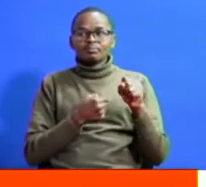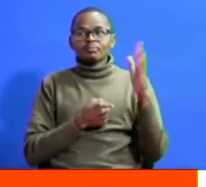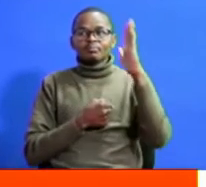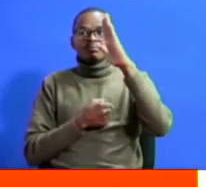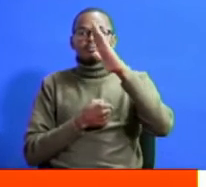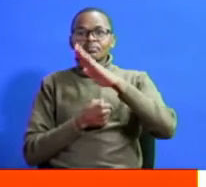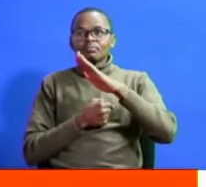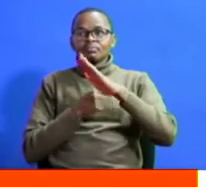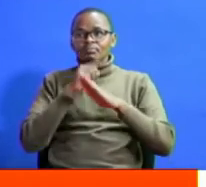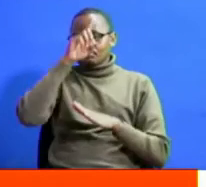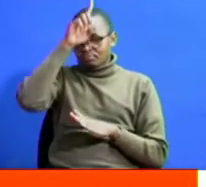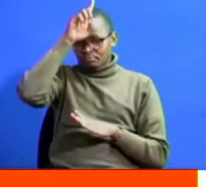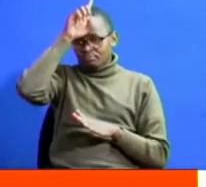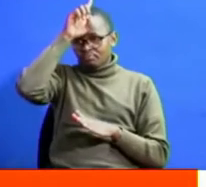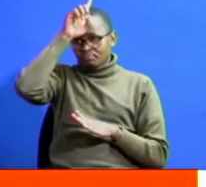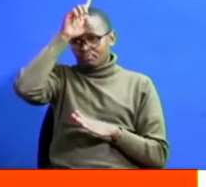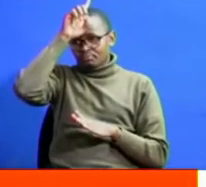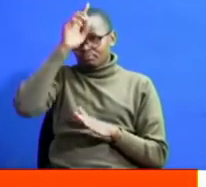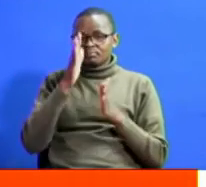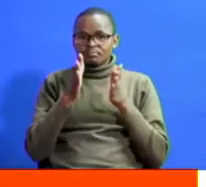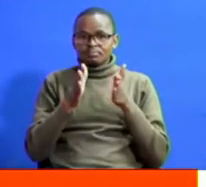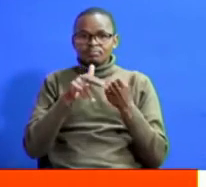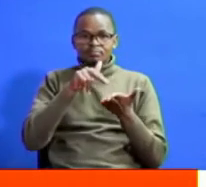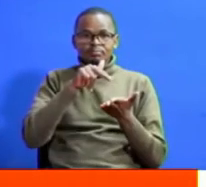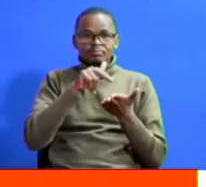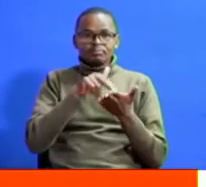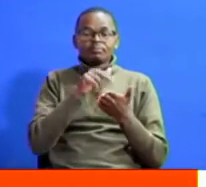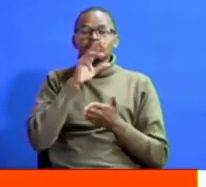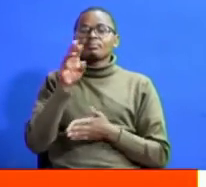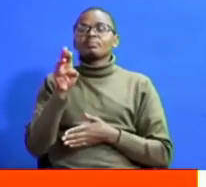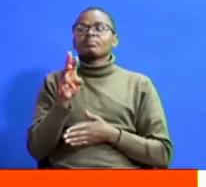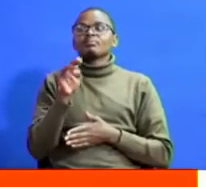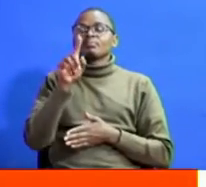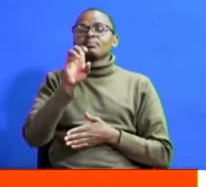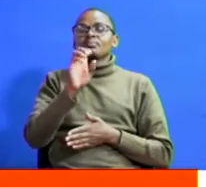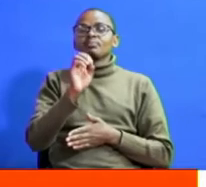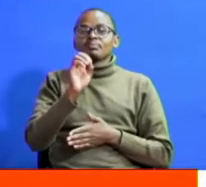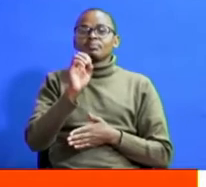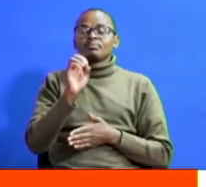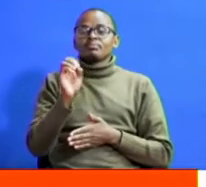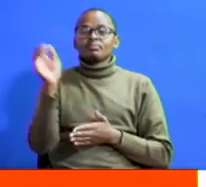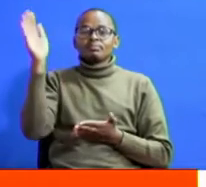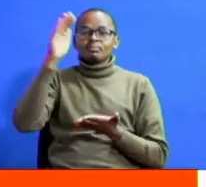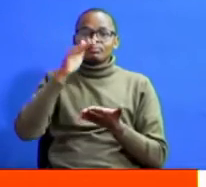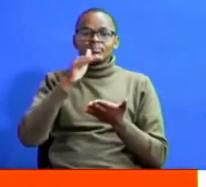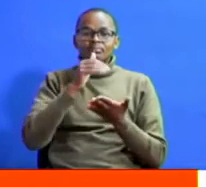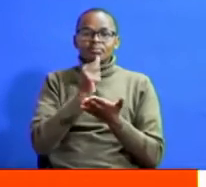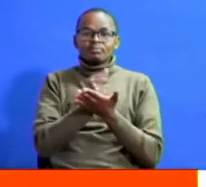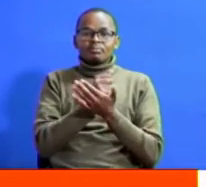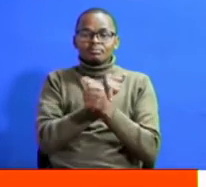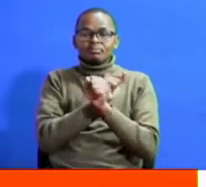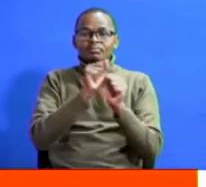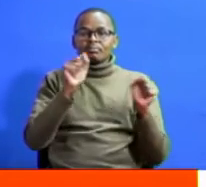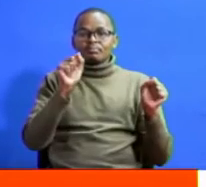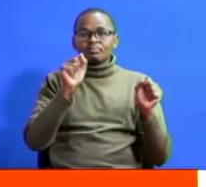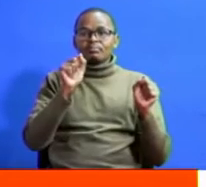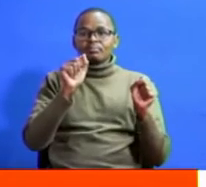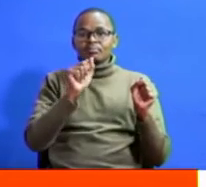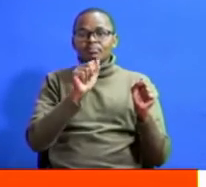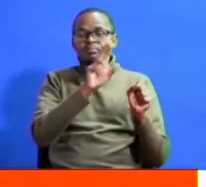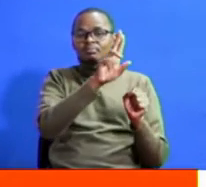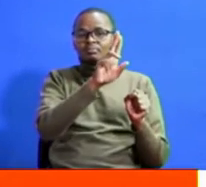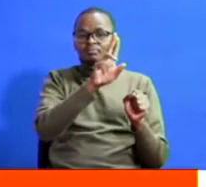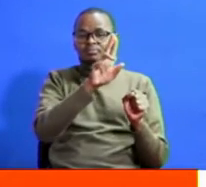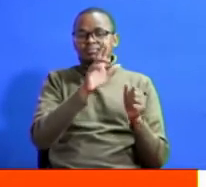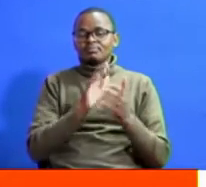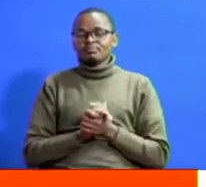to his rural home, the person who stood with him to retain him in office was the deputy president. So